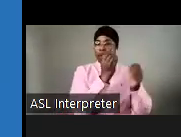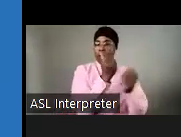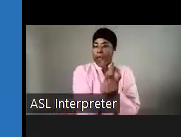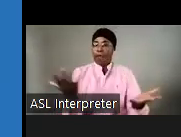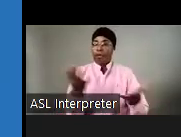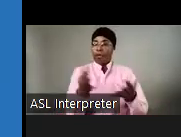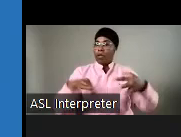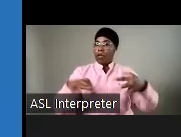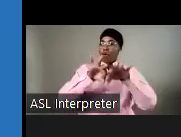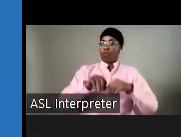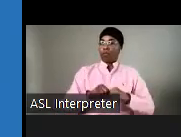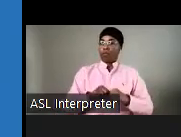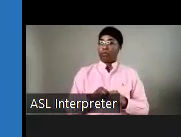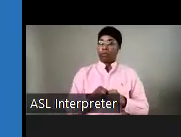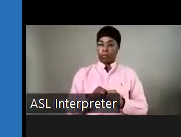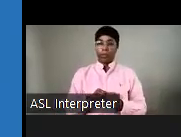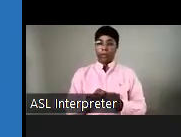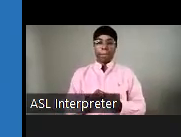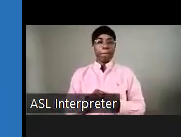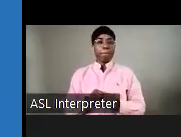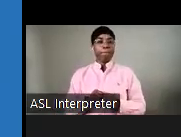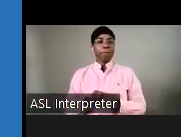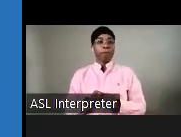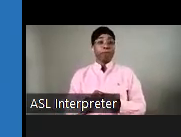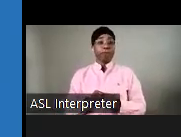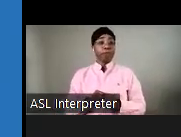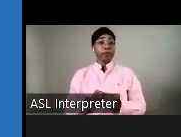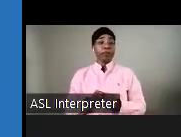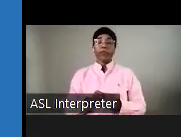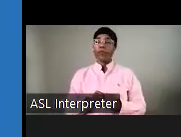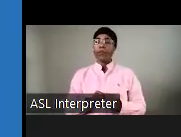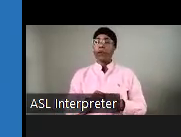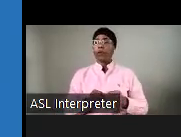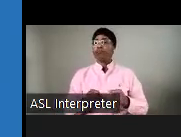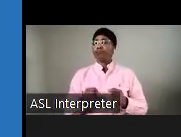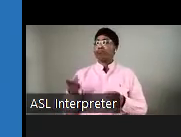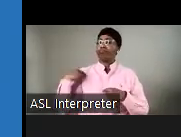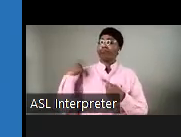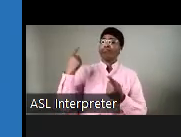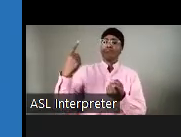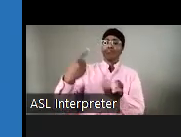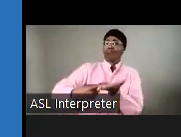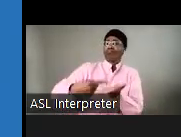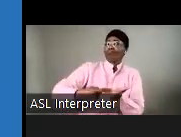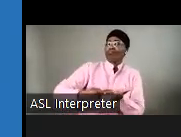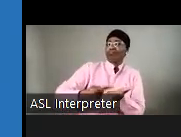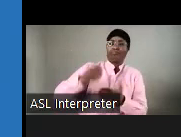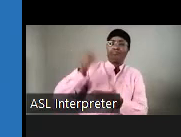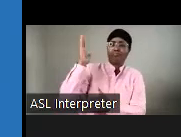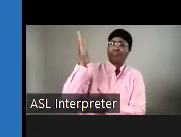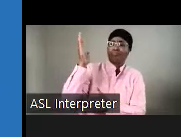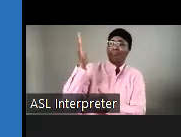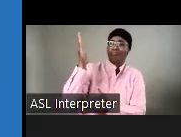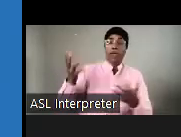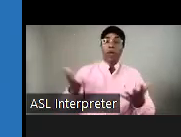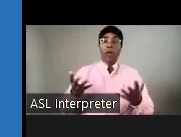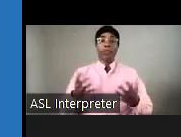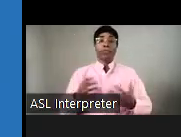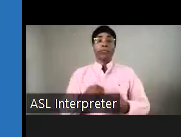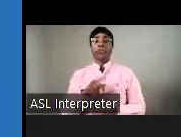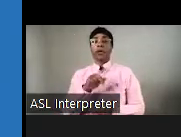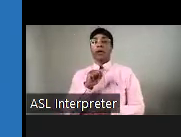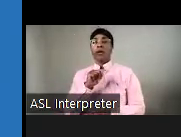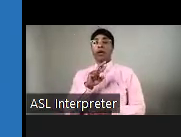So I look at all of this as tribal adaptation. All of this is climate adaptation.